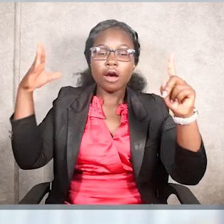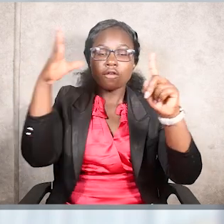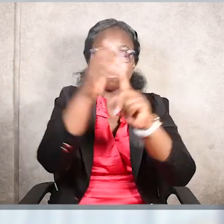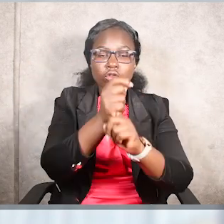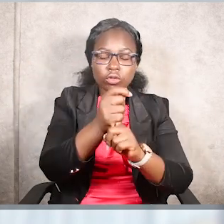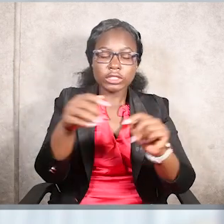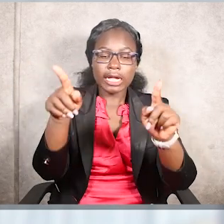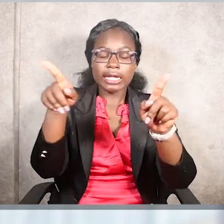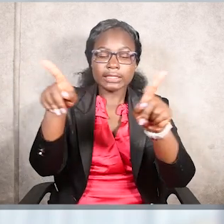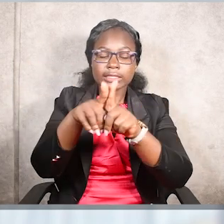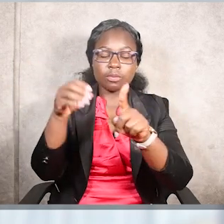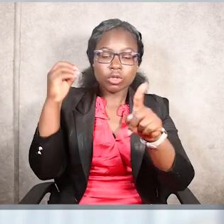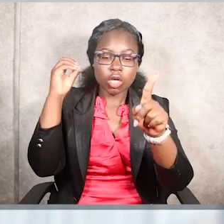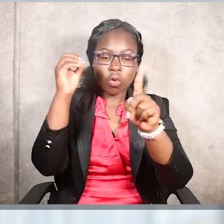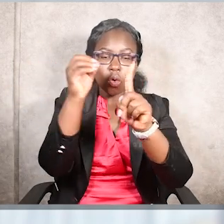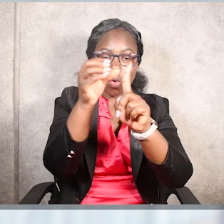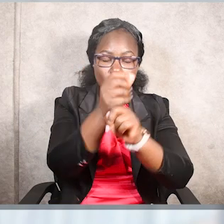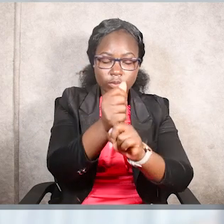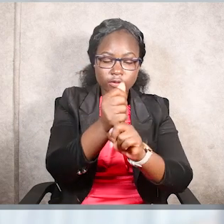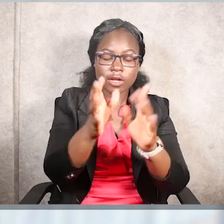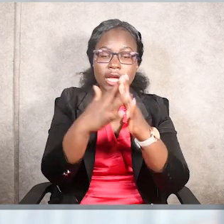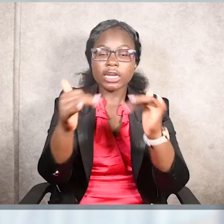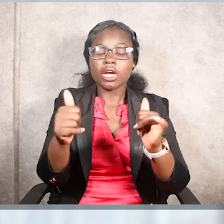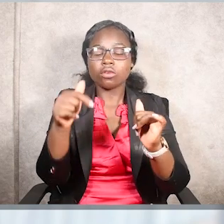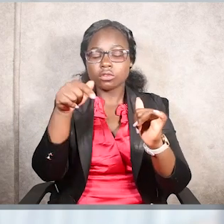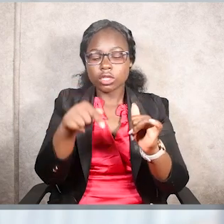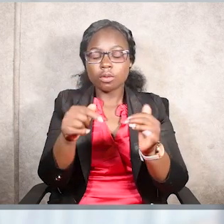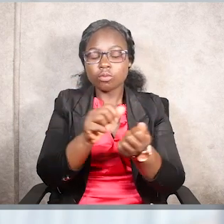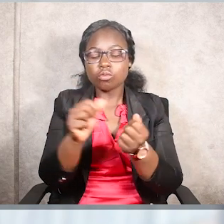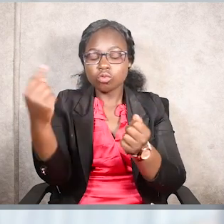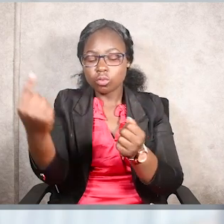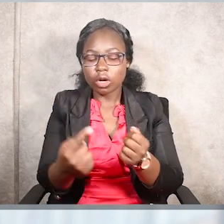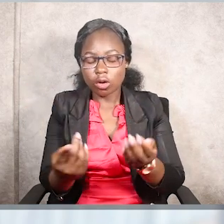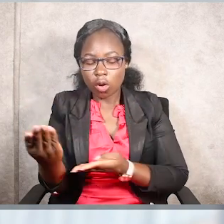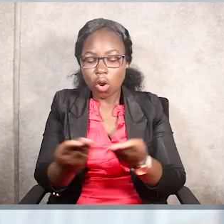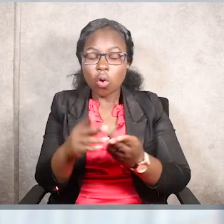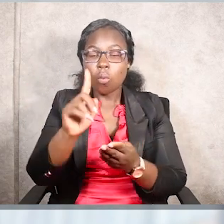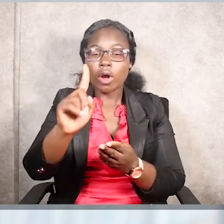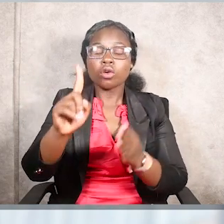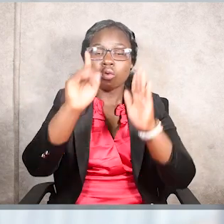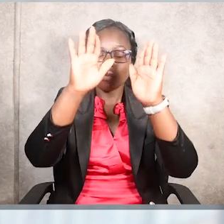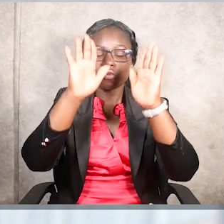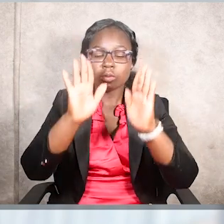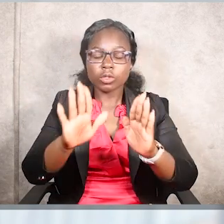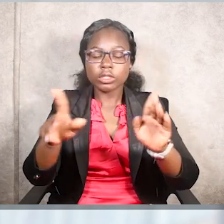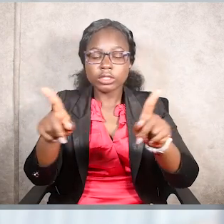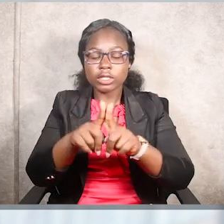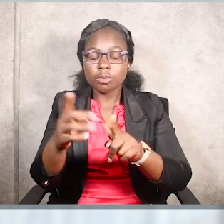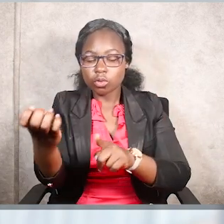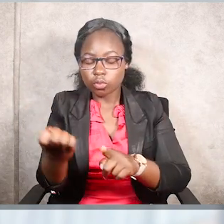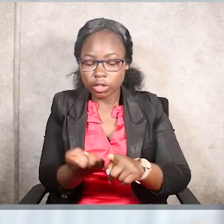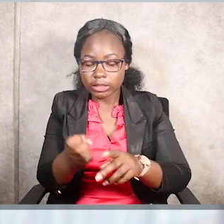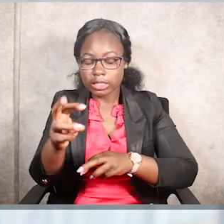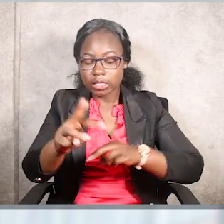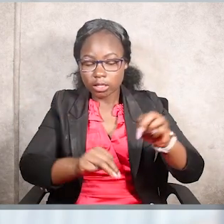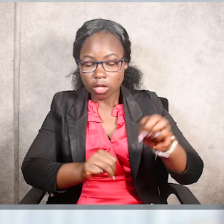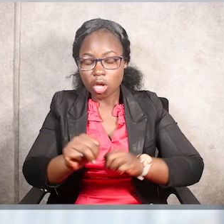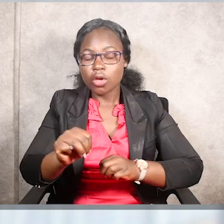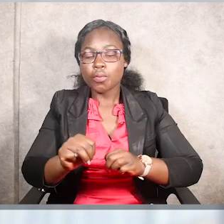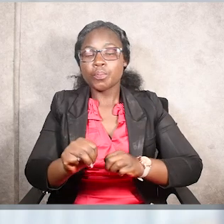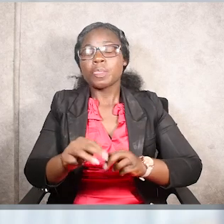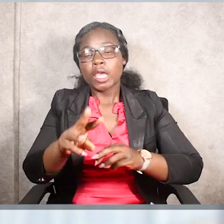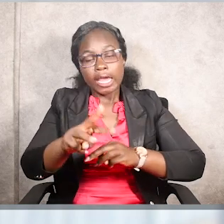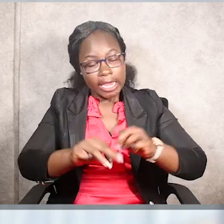and objectives. And as you transact in your business, one of the critical roles you also perform is that of management. You